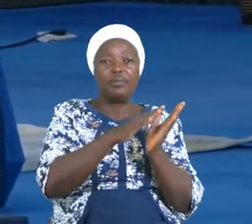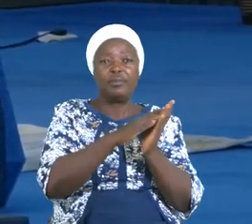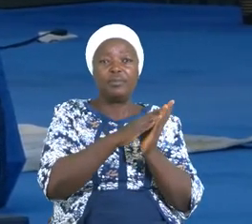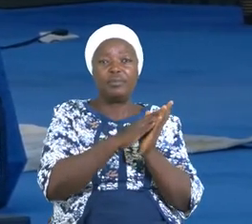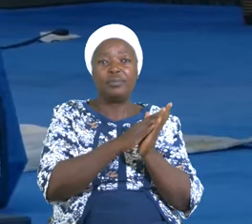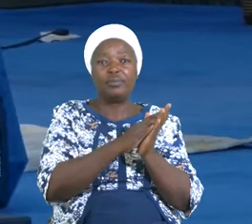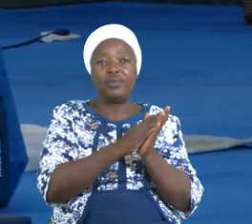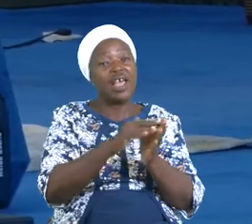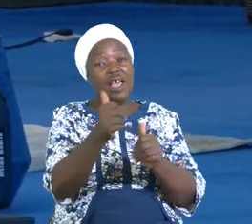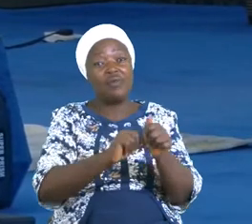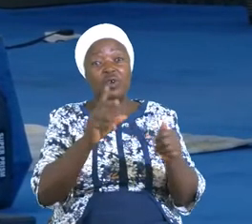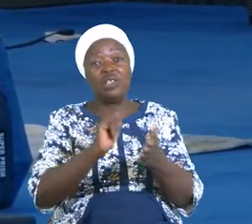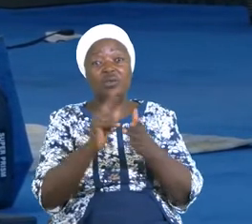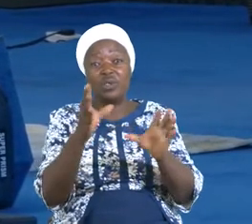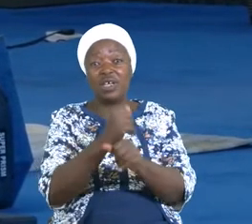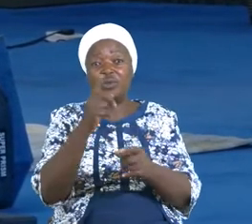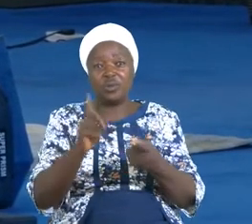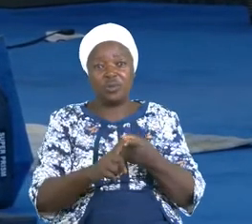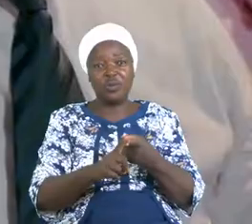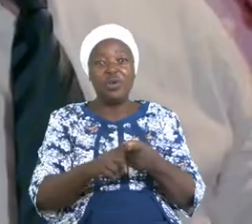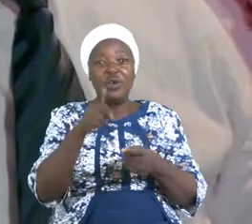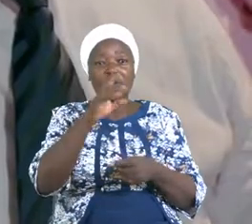Everywhere you get to, you'll be passing over.